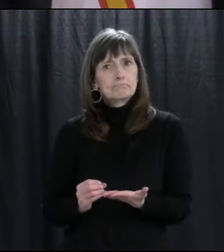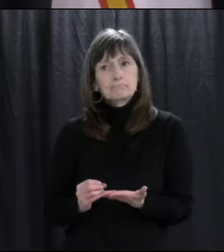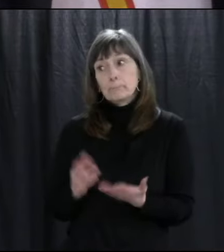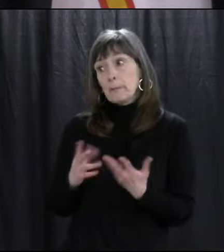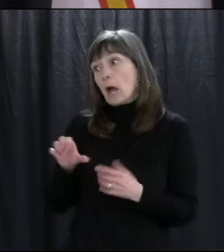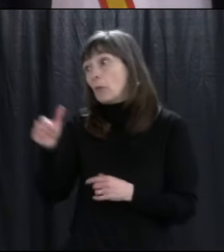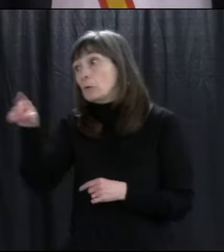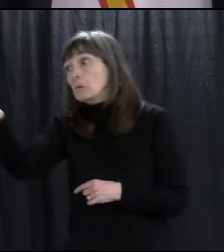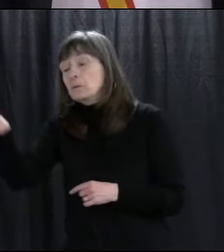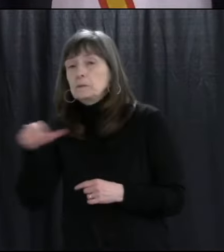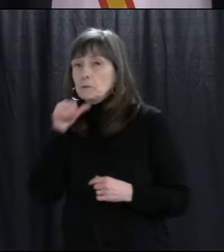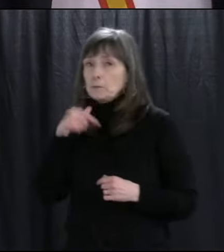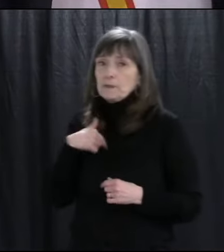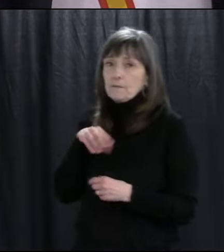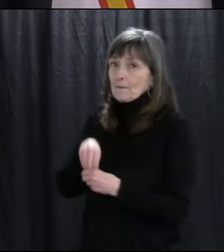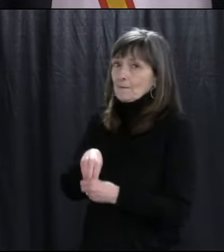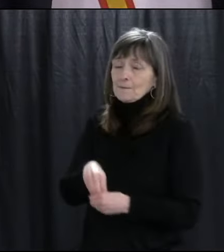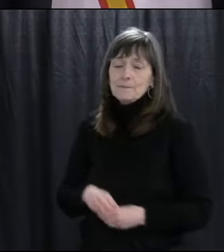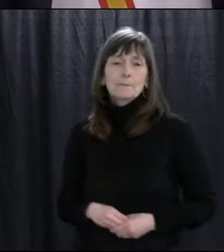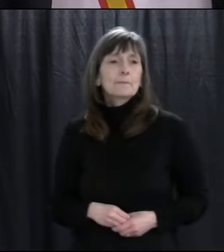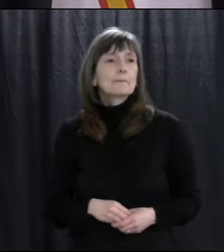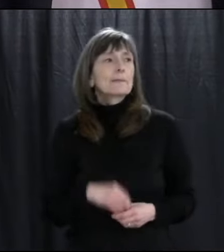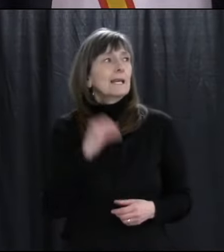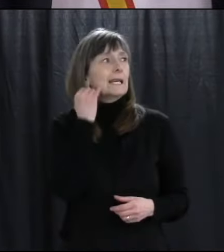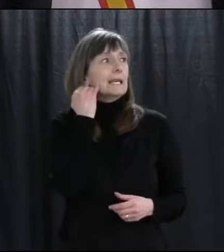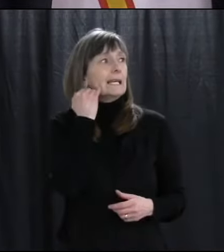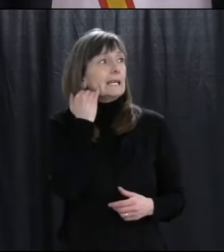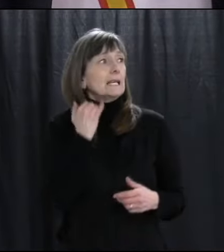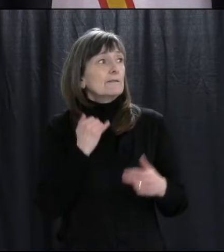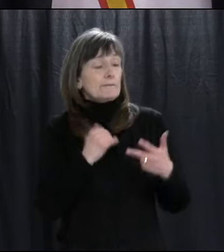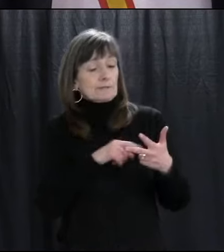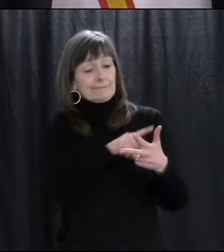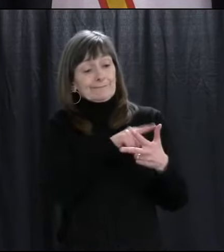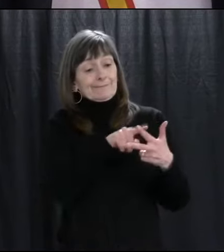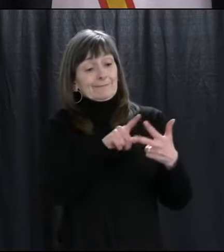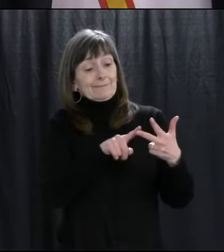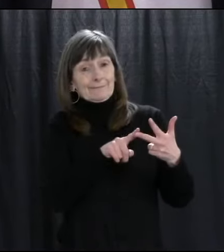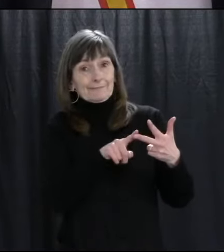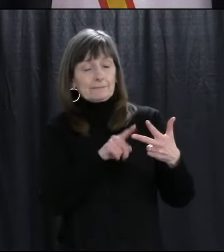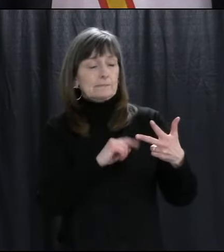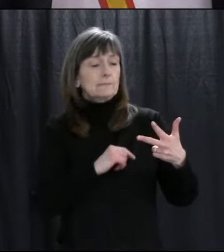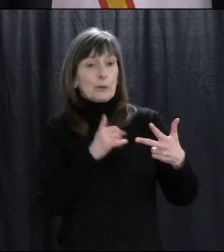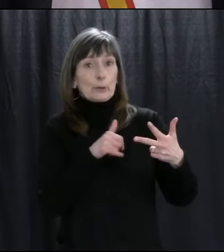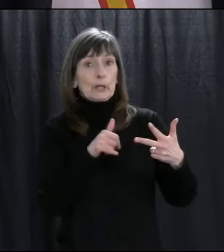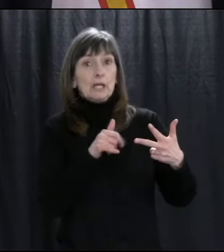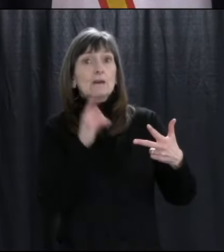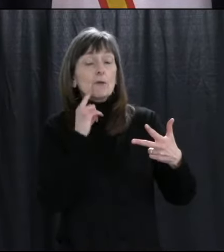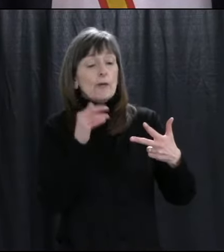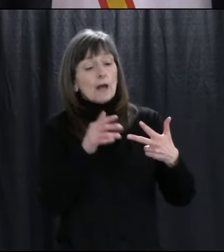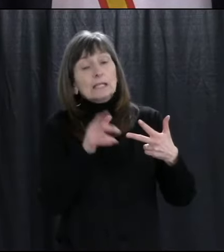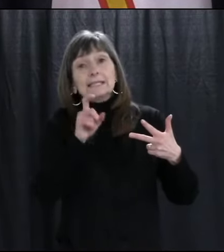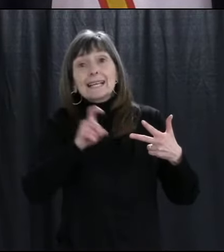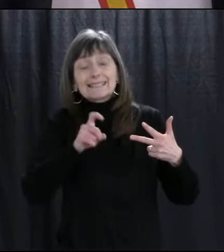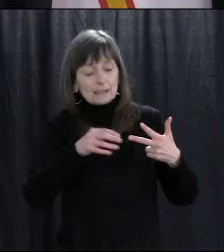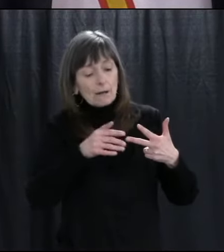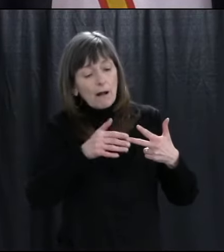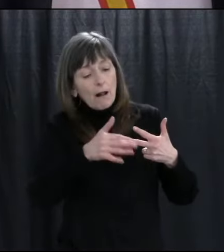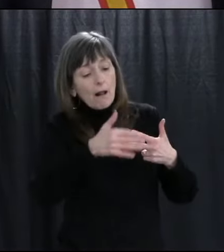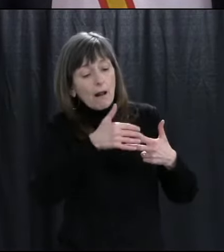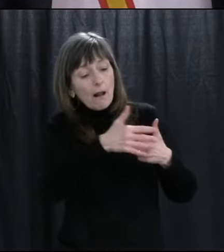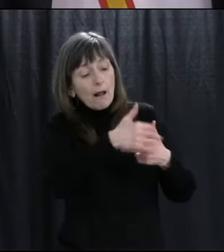that. And contact tracing for now, the 1 confirmed, 2 presumptive, how is that going? That's going